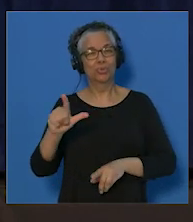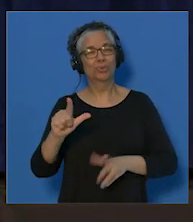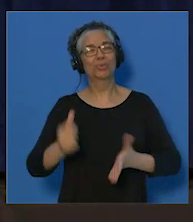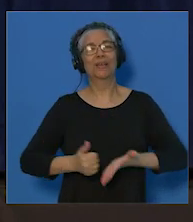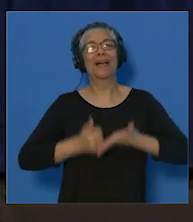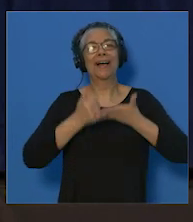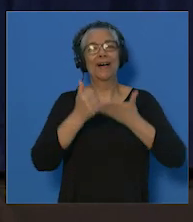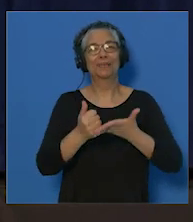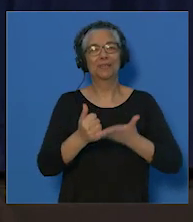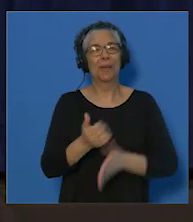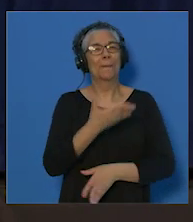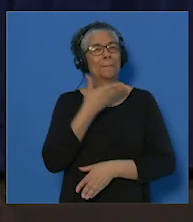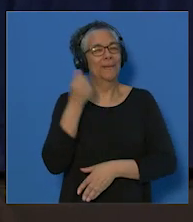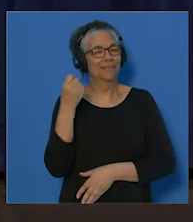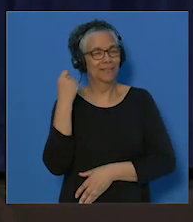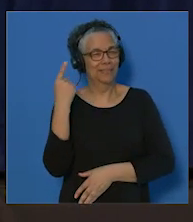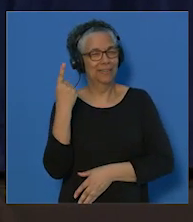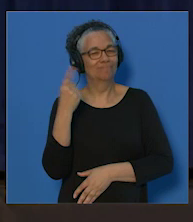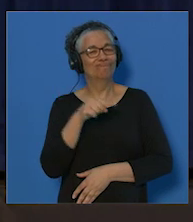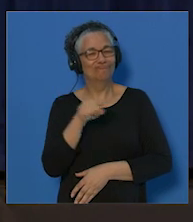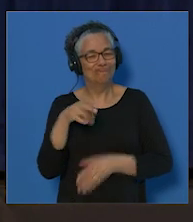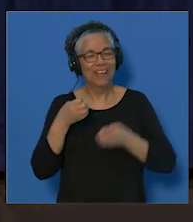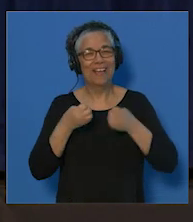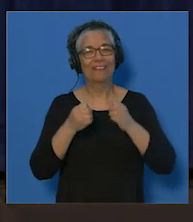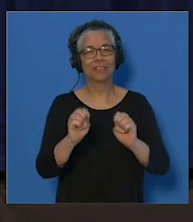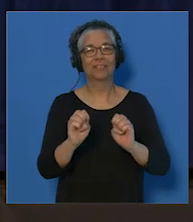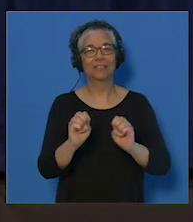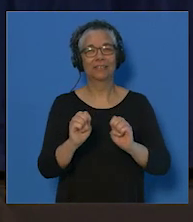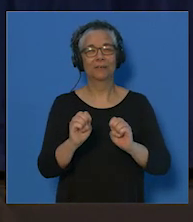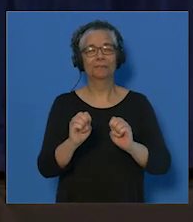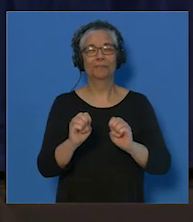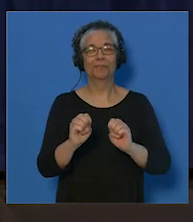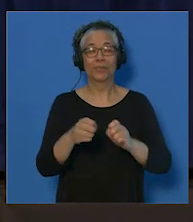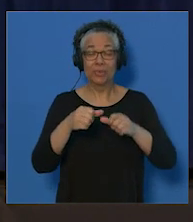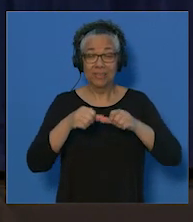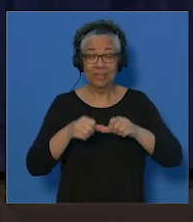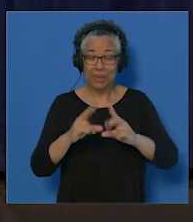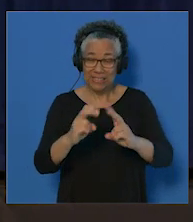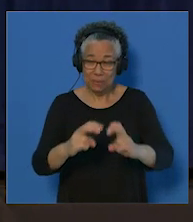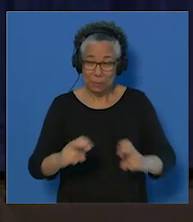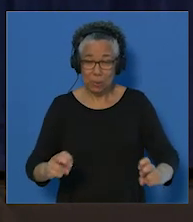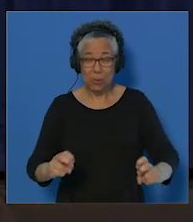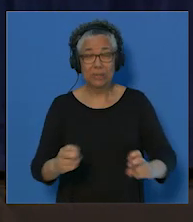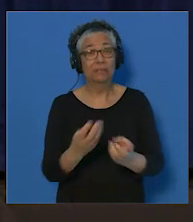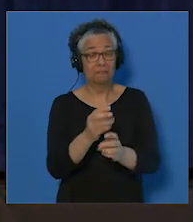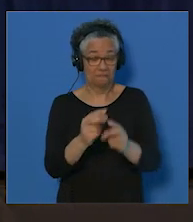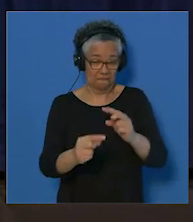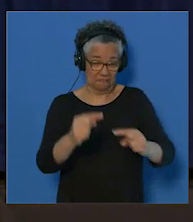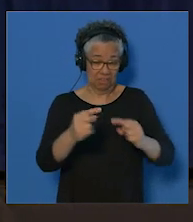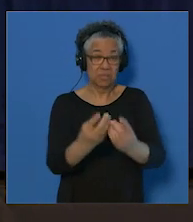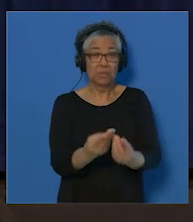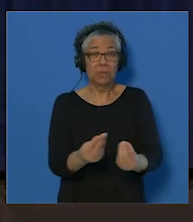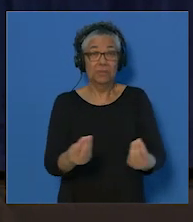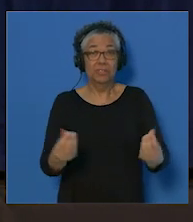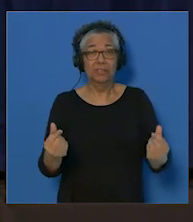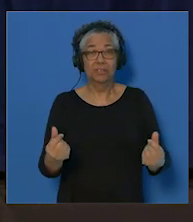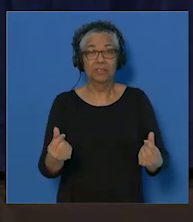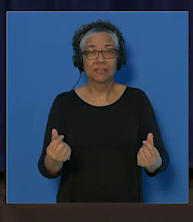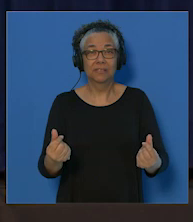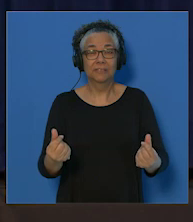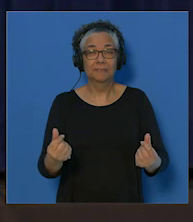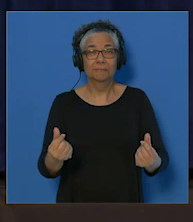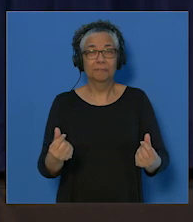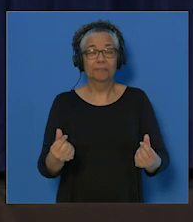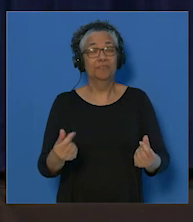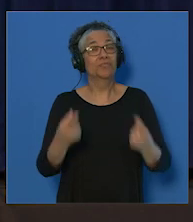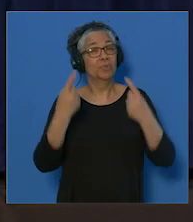to support their particular efforts. We continue to explore and evaluate the possible solutions so that we can fulfill